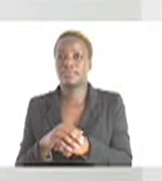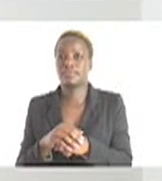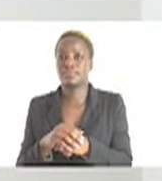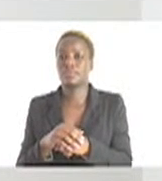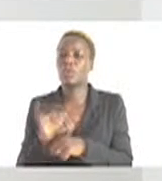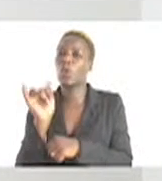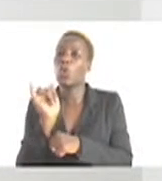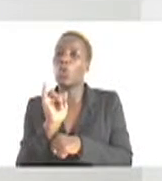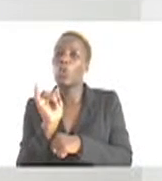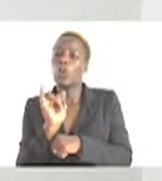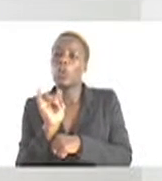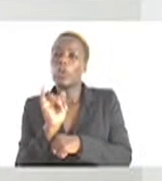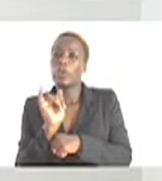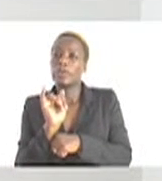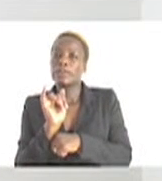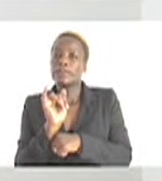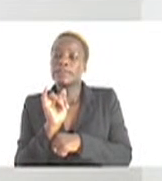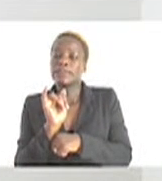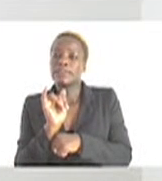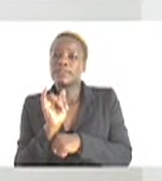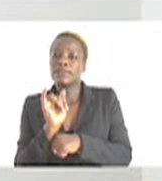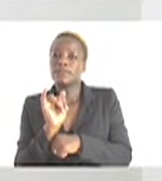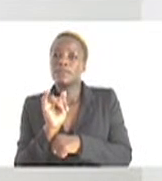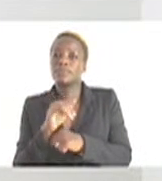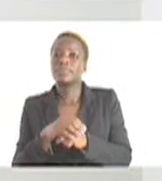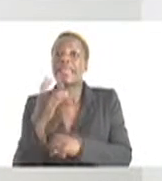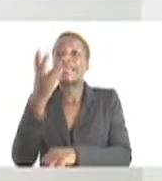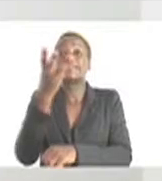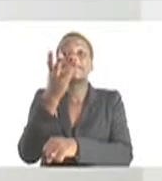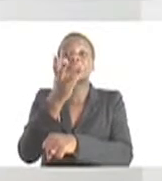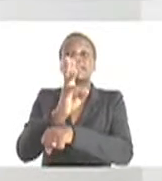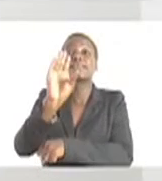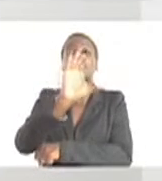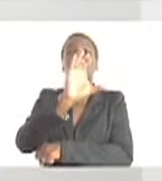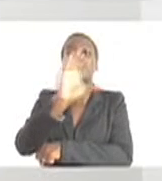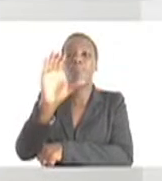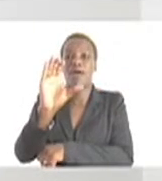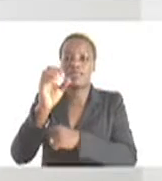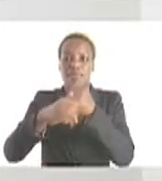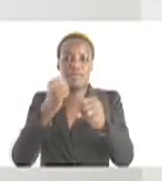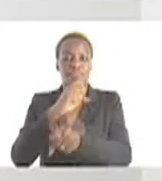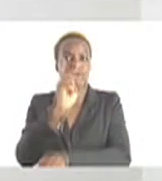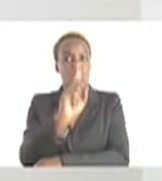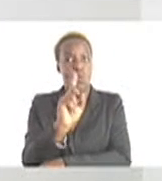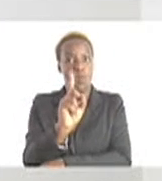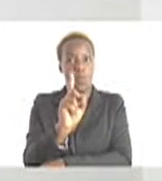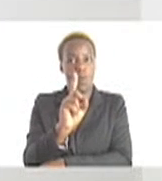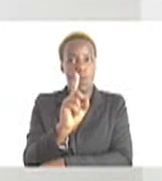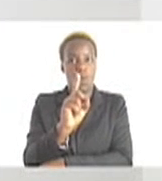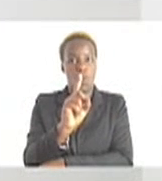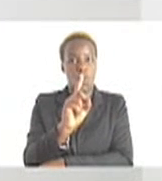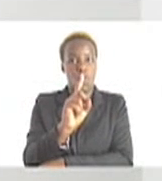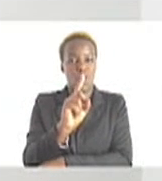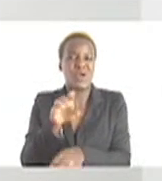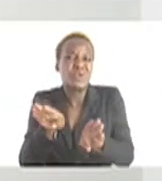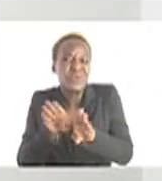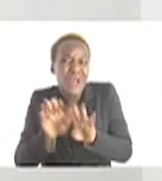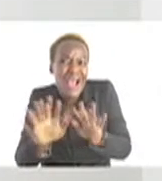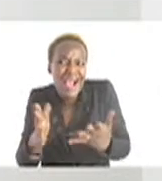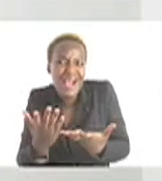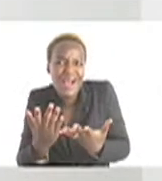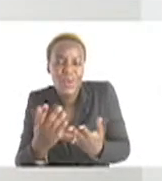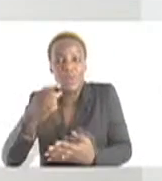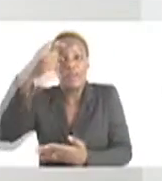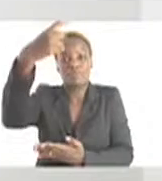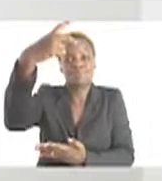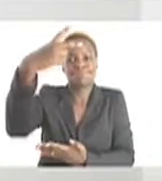month? Can we tell me the 6th month of the year? What do? We count the months